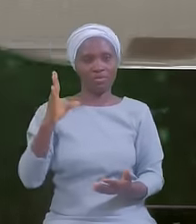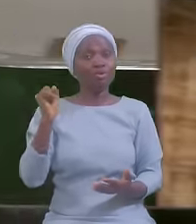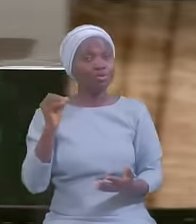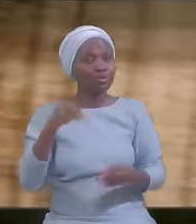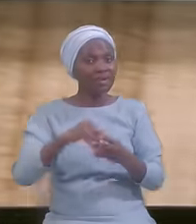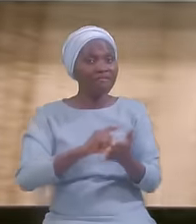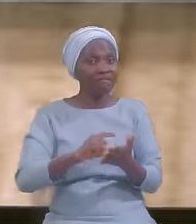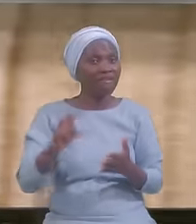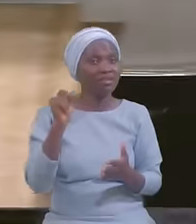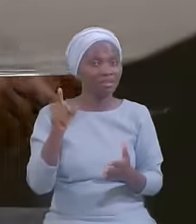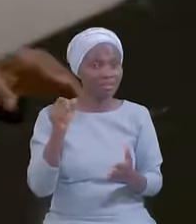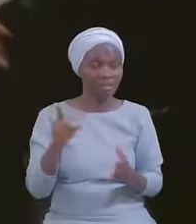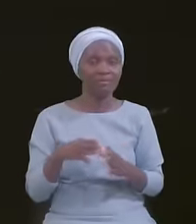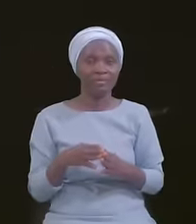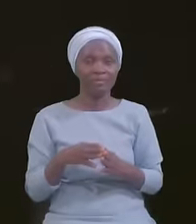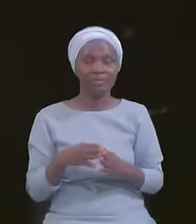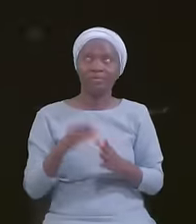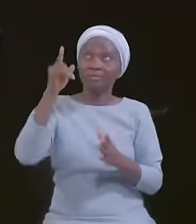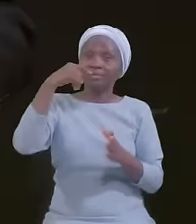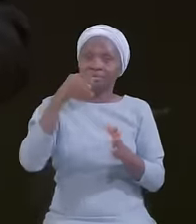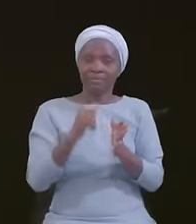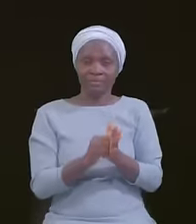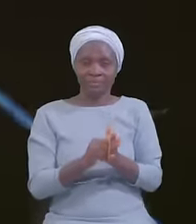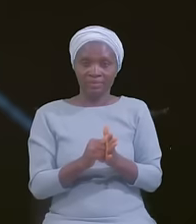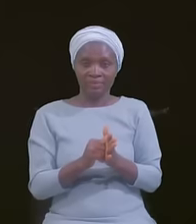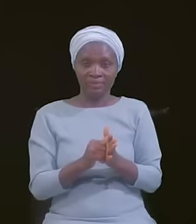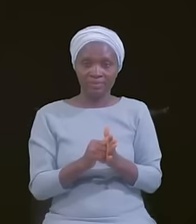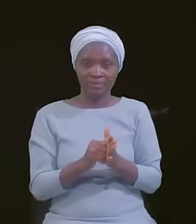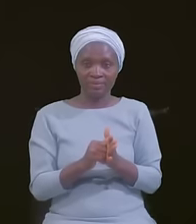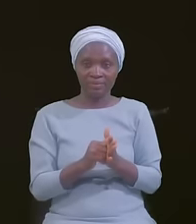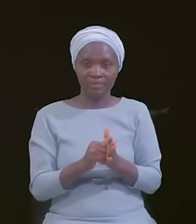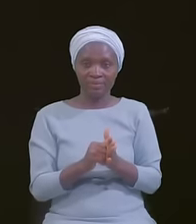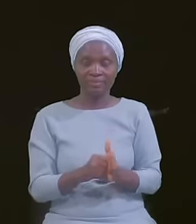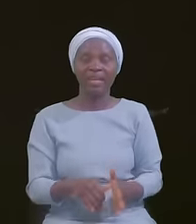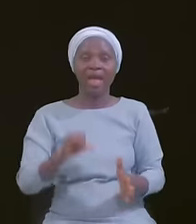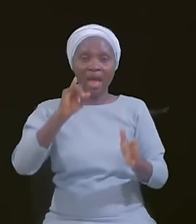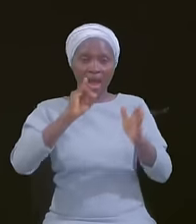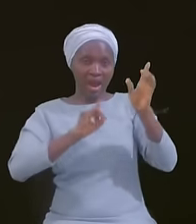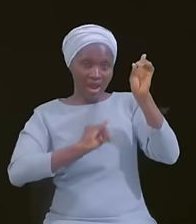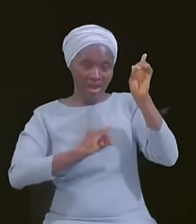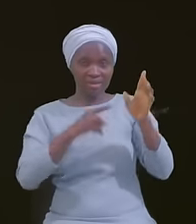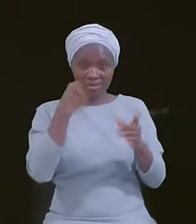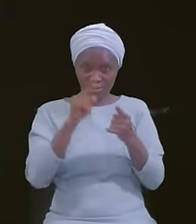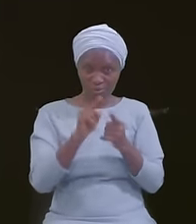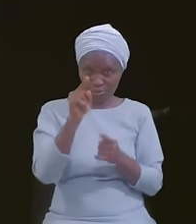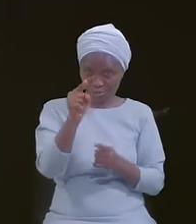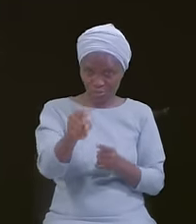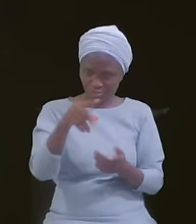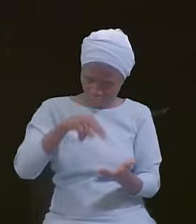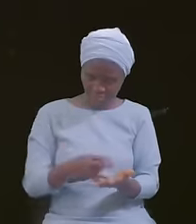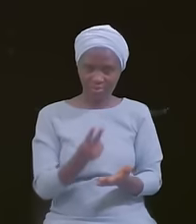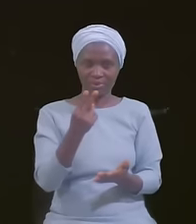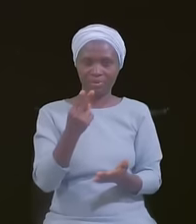11, it says, I say unto thee,